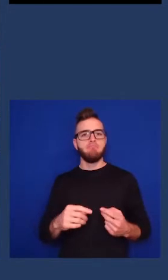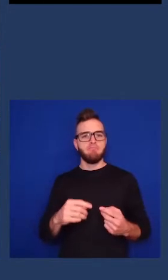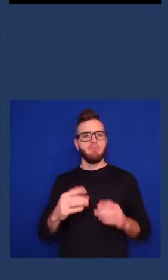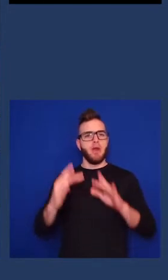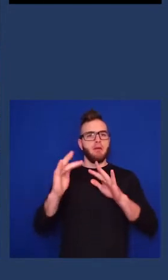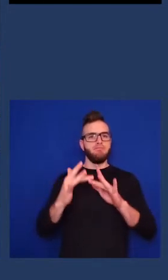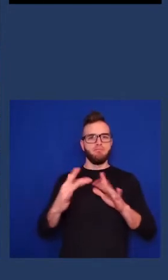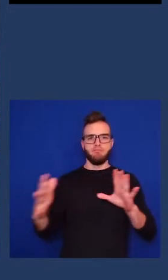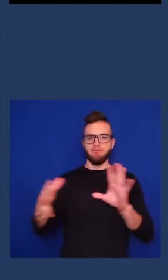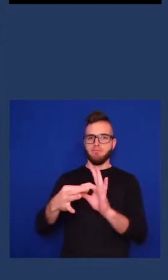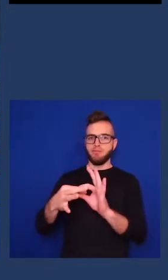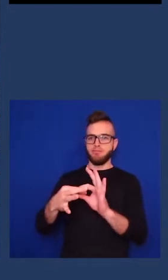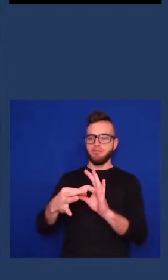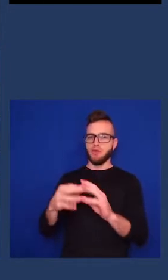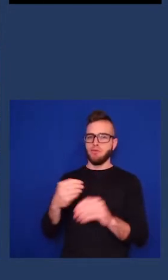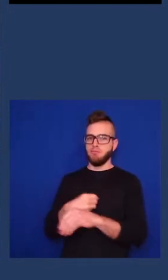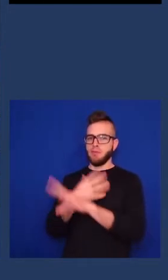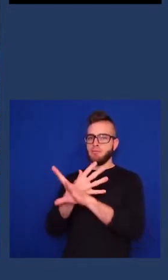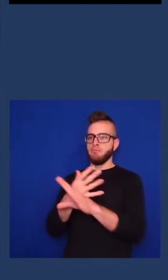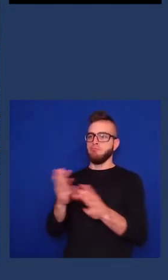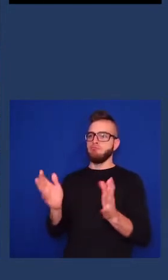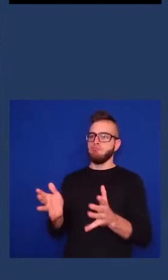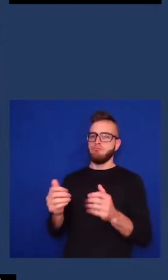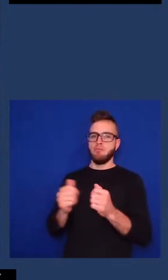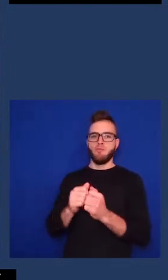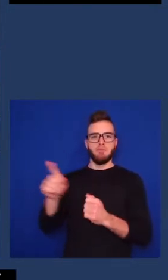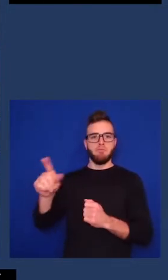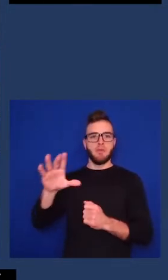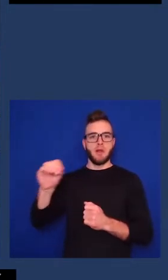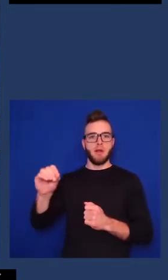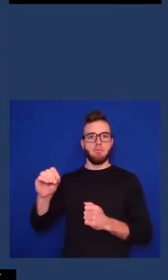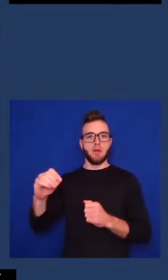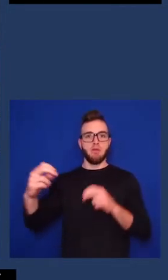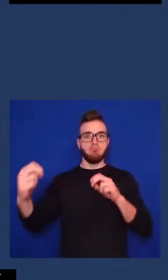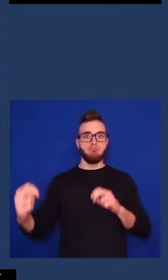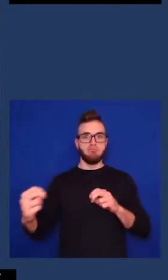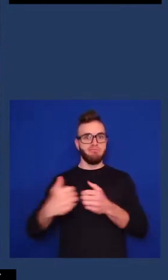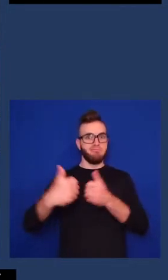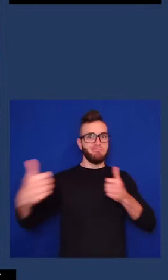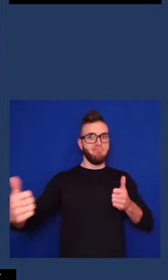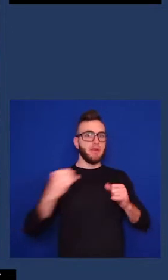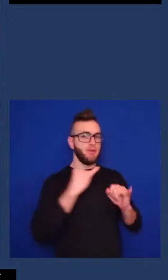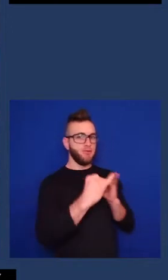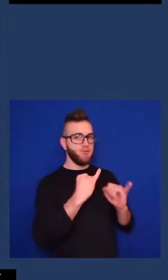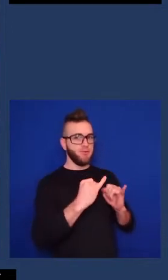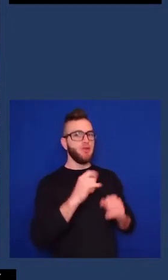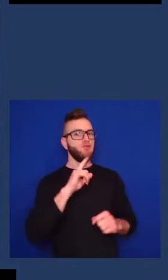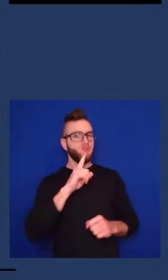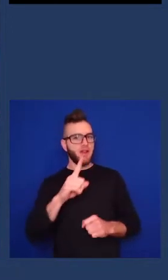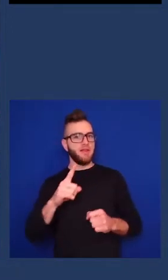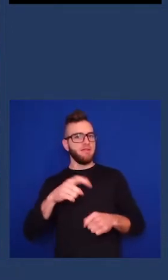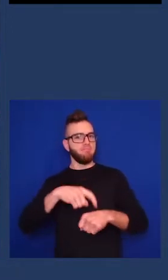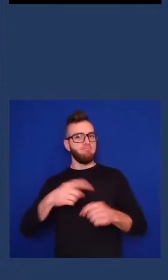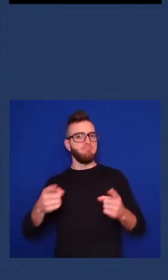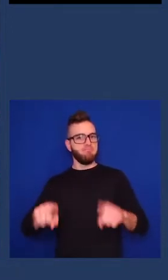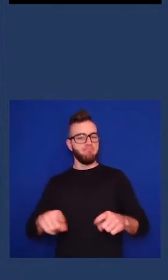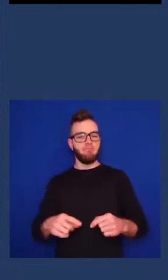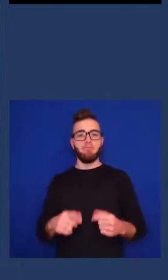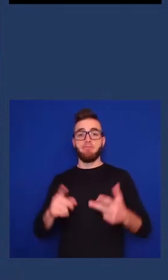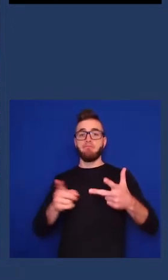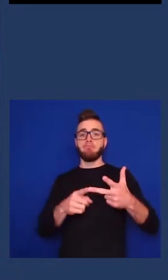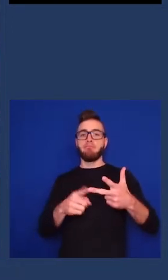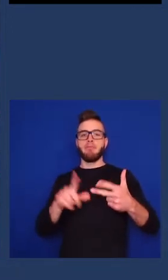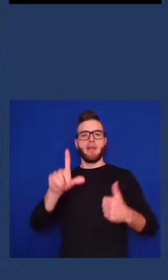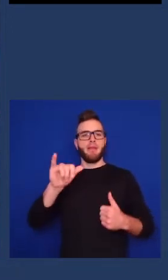with a company and interviewing in real time. The next is going to be a live panel, similar to a